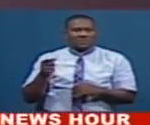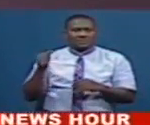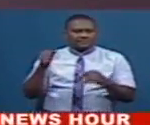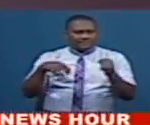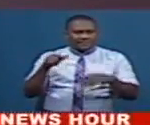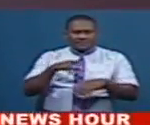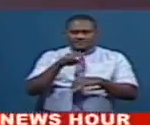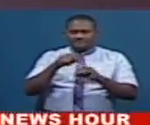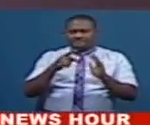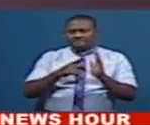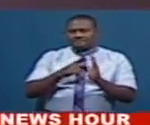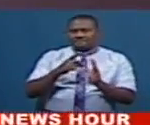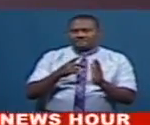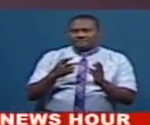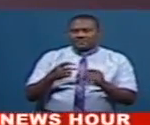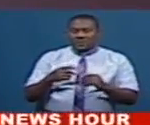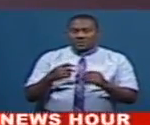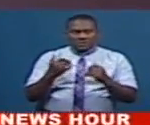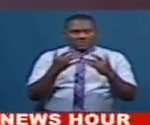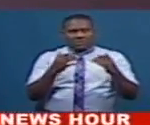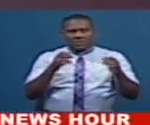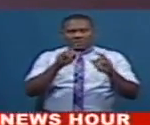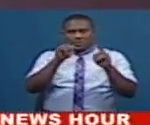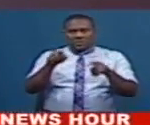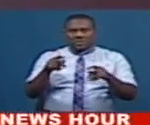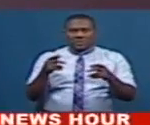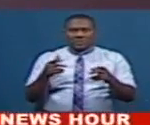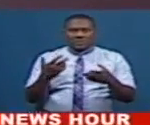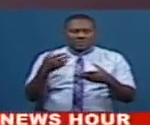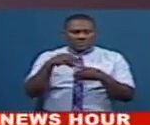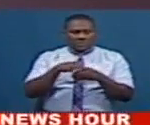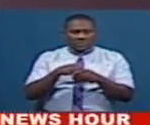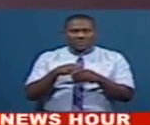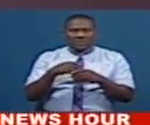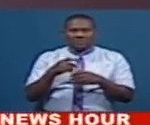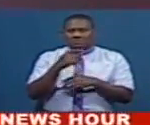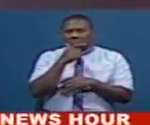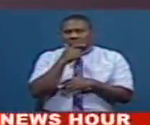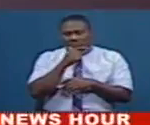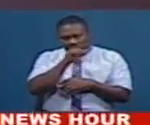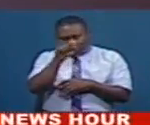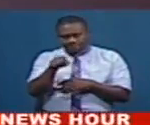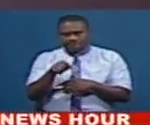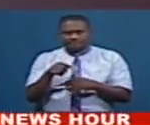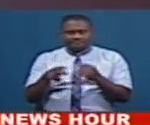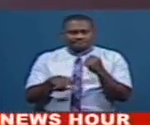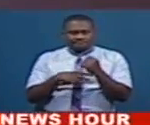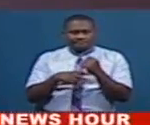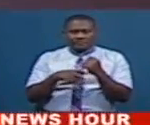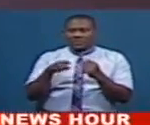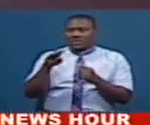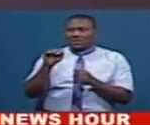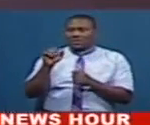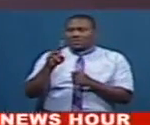his contribution to national development. Among the large crowd of mourners and well-wishers were President Nana Addo Dankwa Akufo-Addo, his